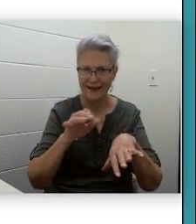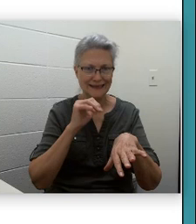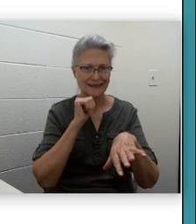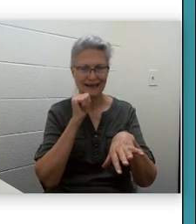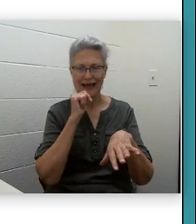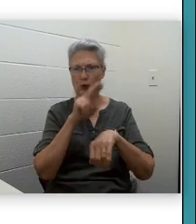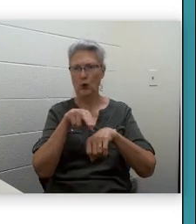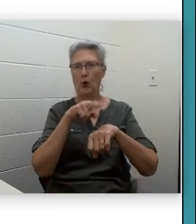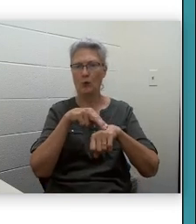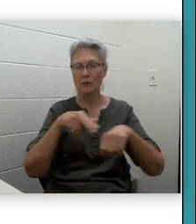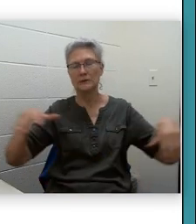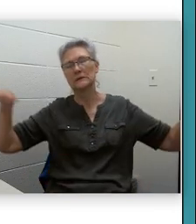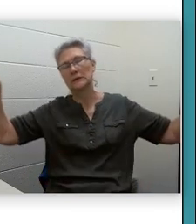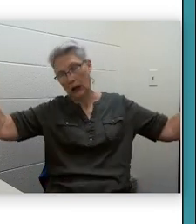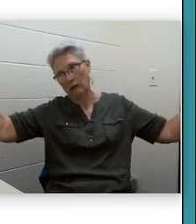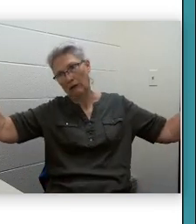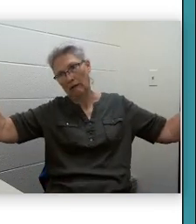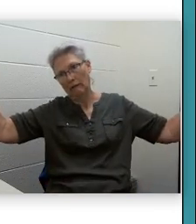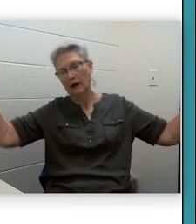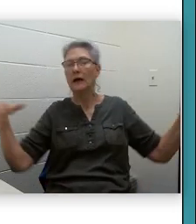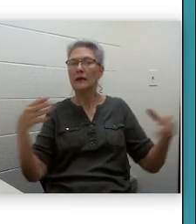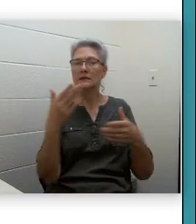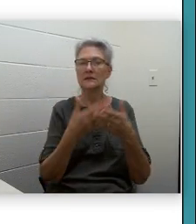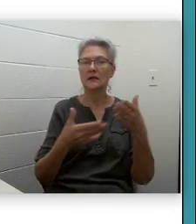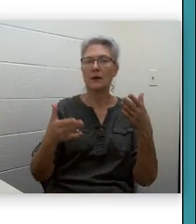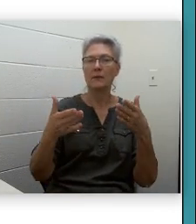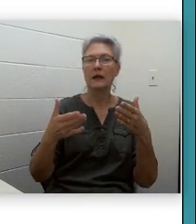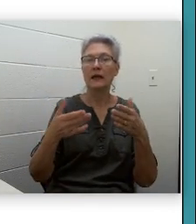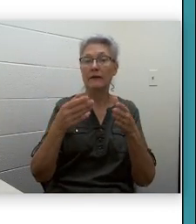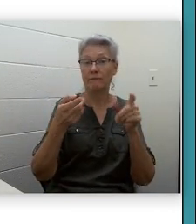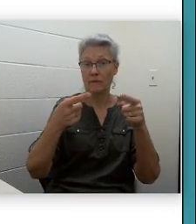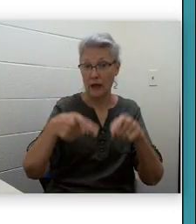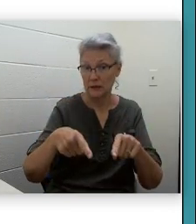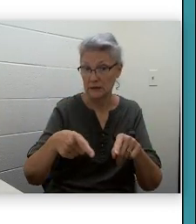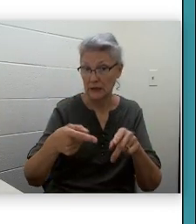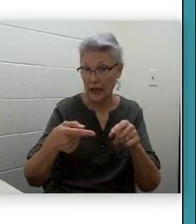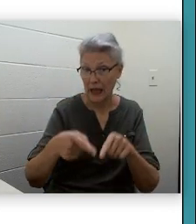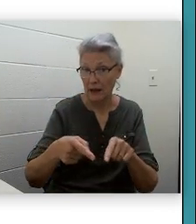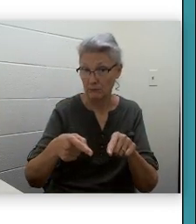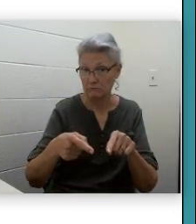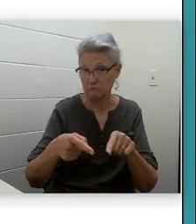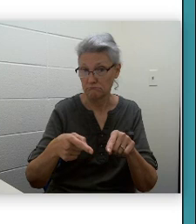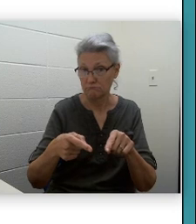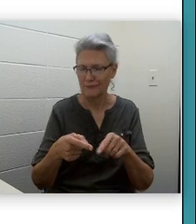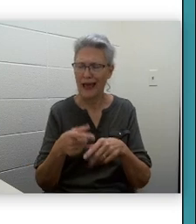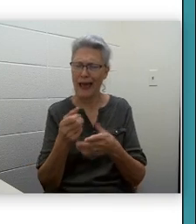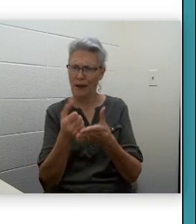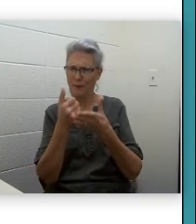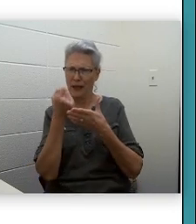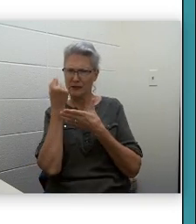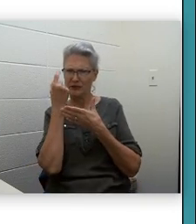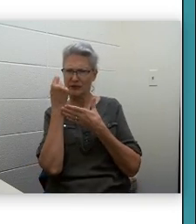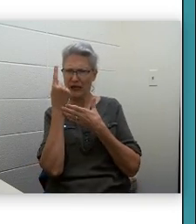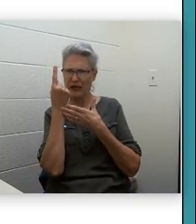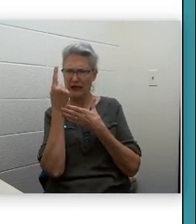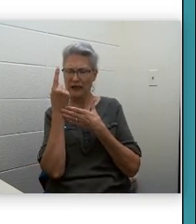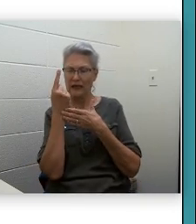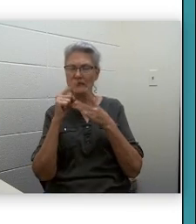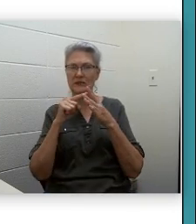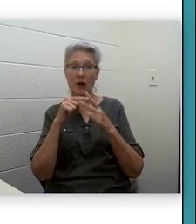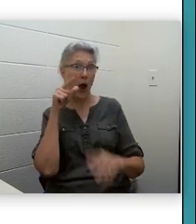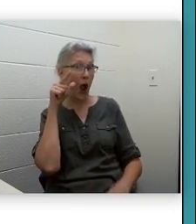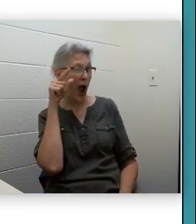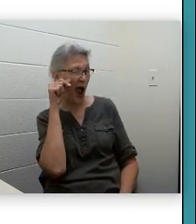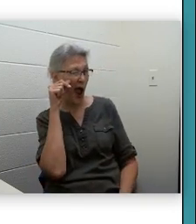an ordinary Scarecrow. Some events that took place that kind of helped me understand this is that it started winking